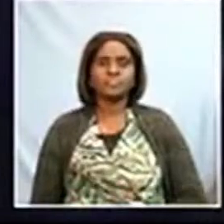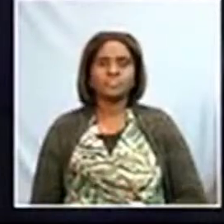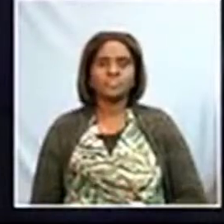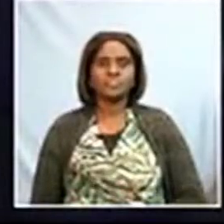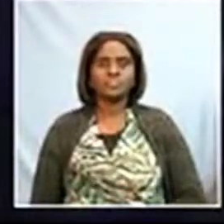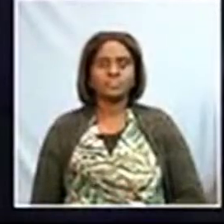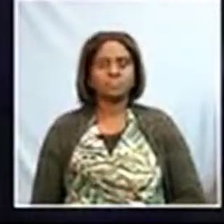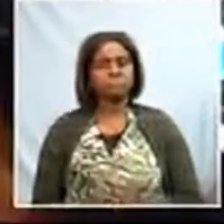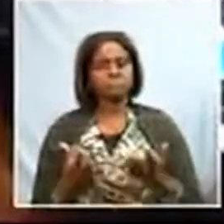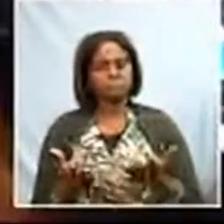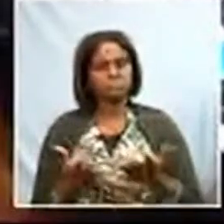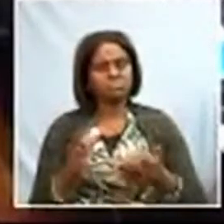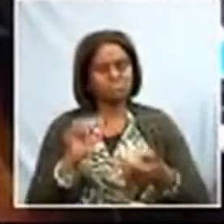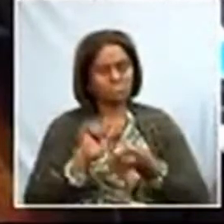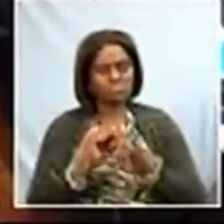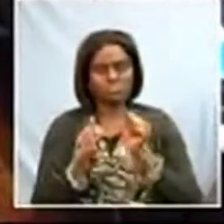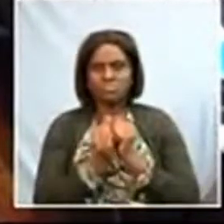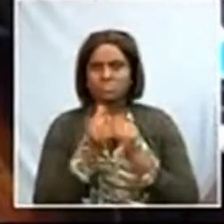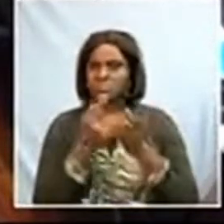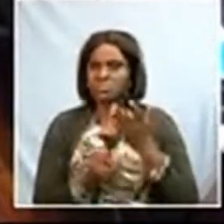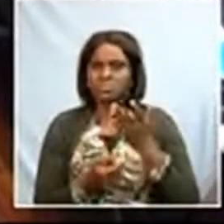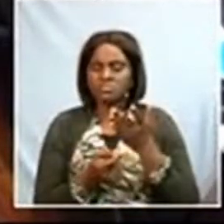What could have